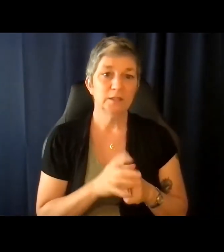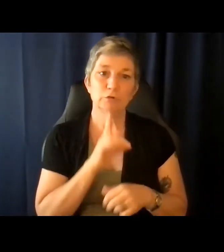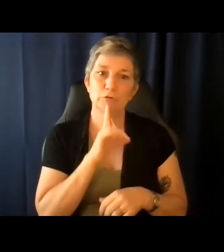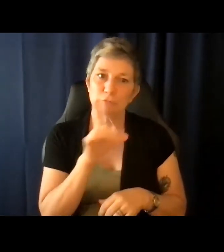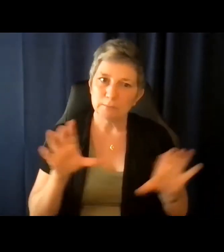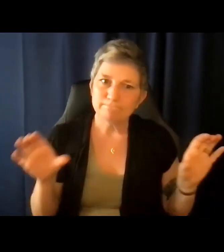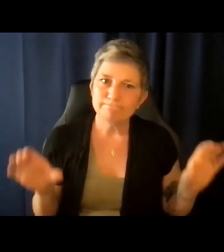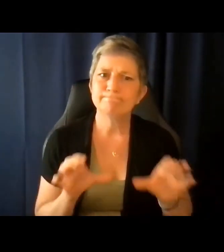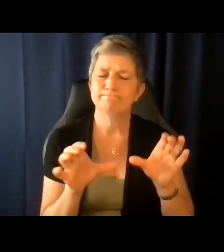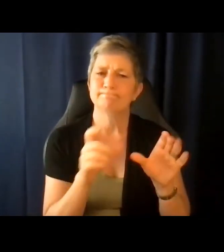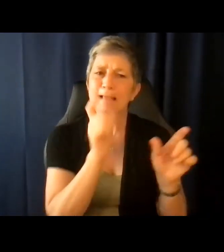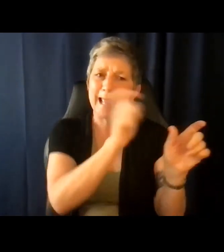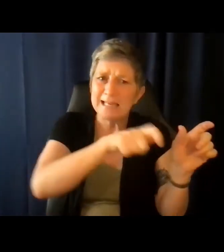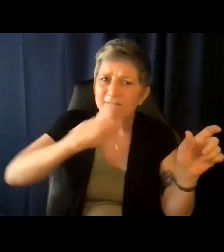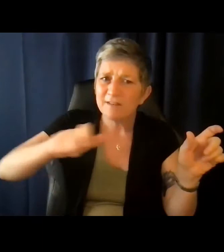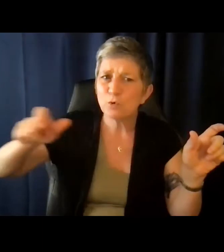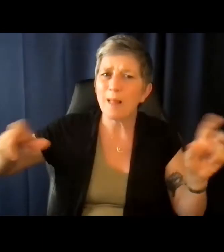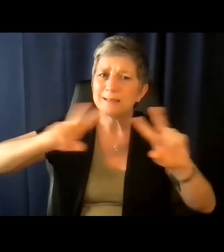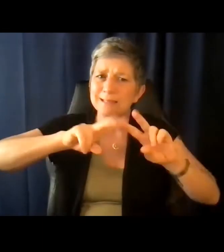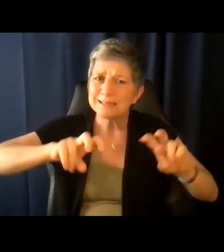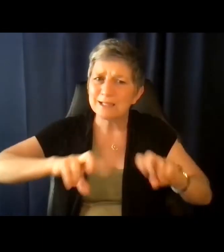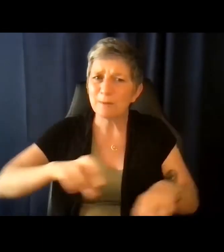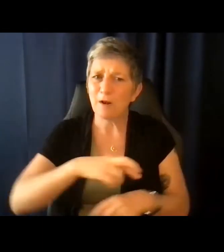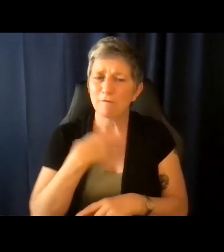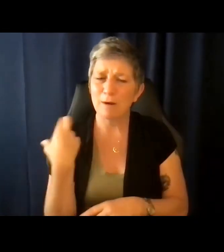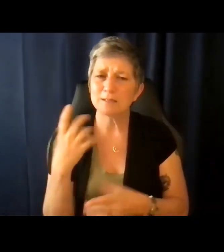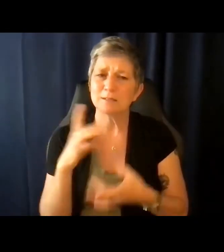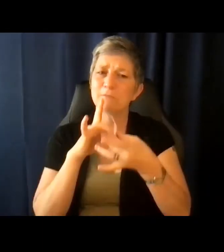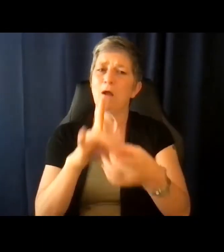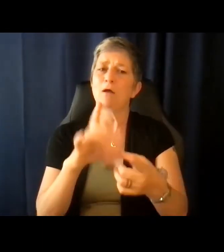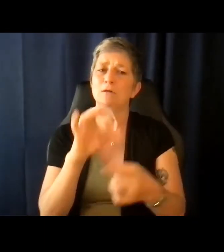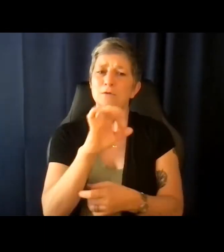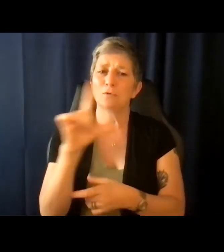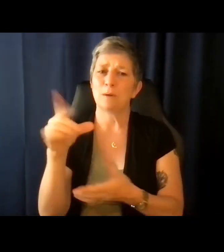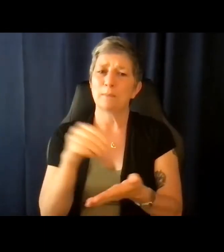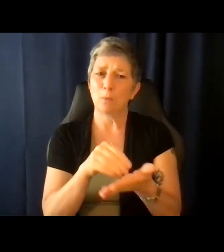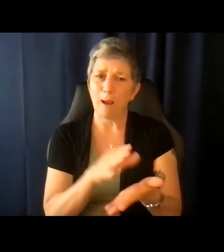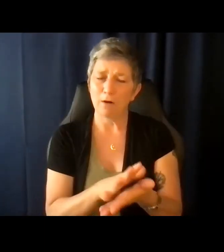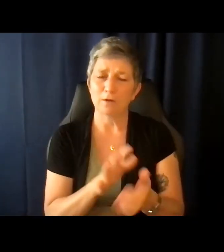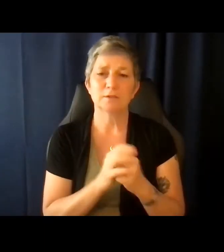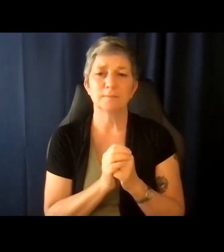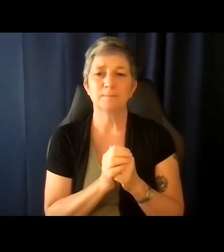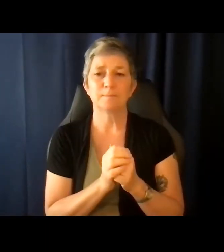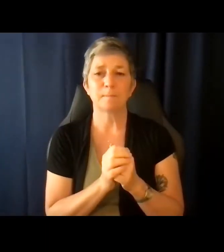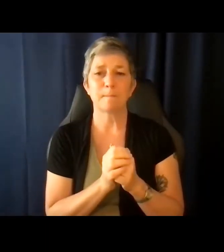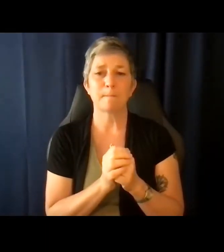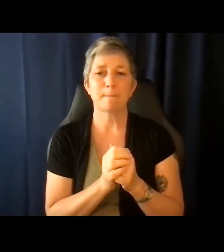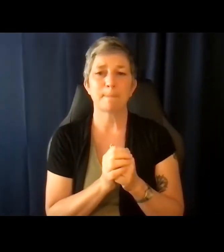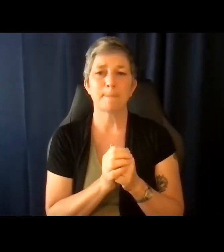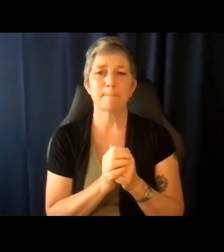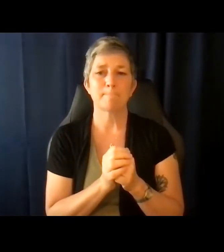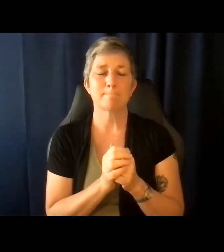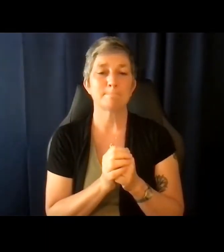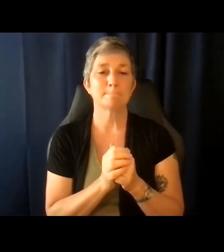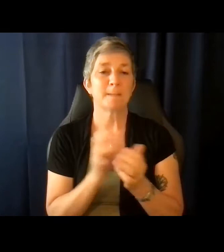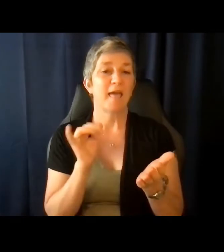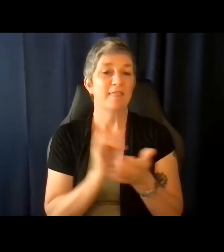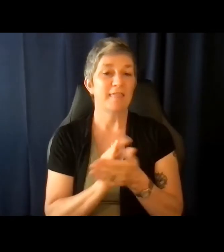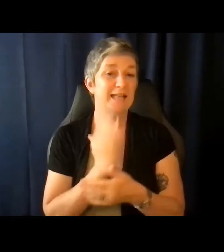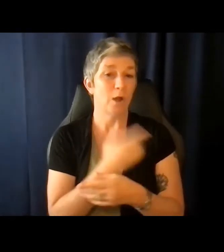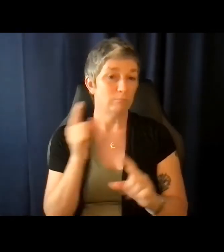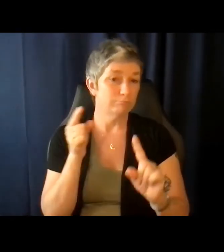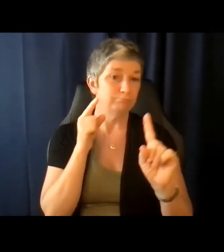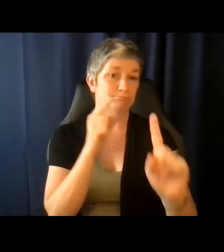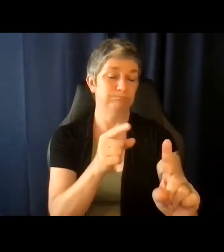conducting an individualized assessment of risk with regard to criminal records. So that's what we are working on with regard to